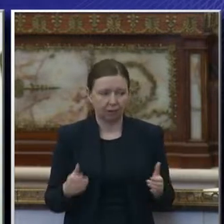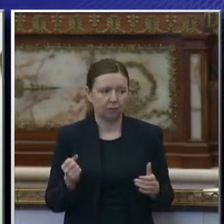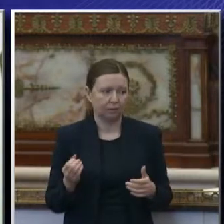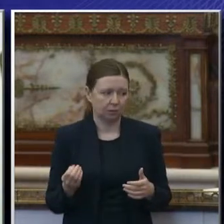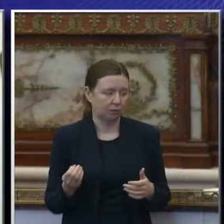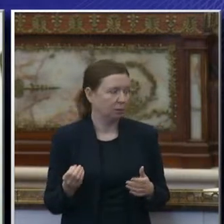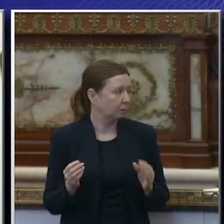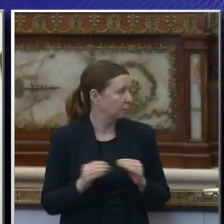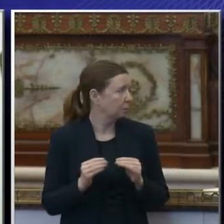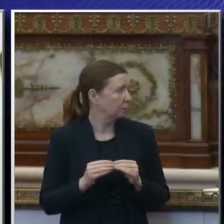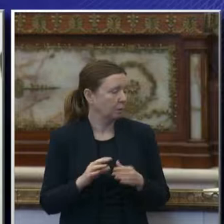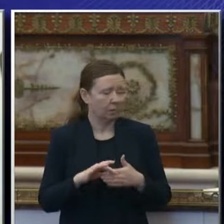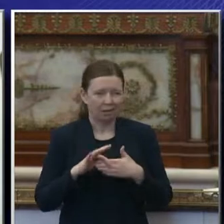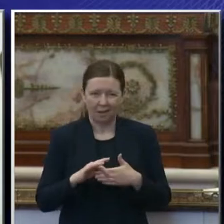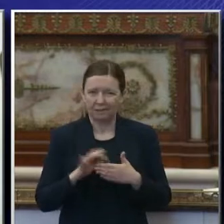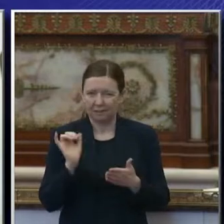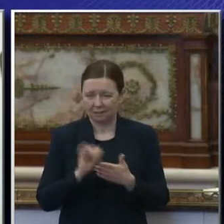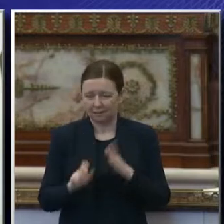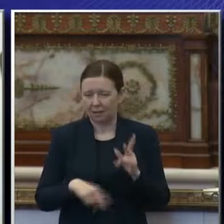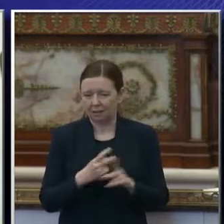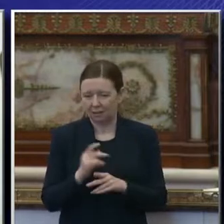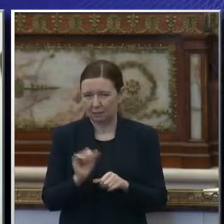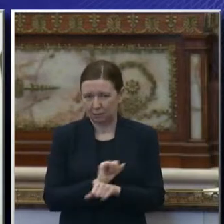little more context of those type of jobs.